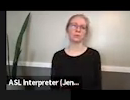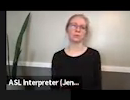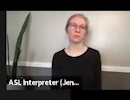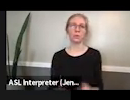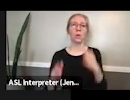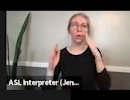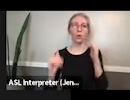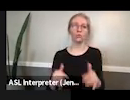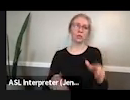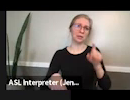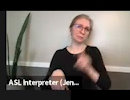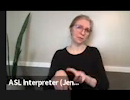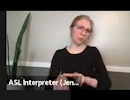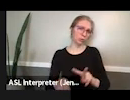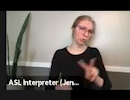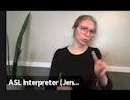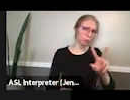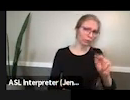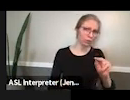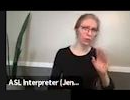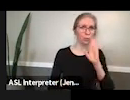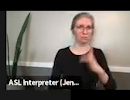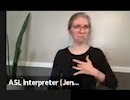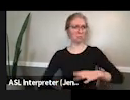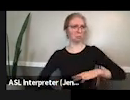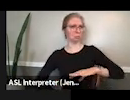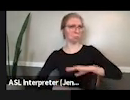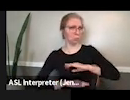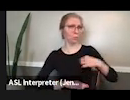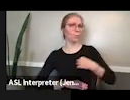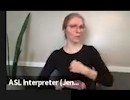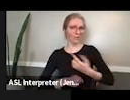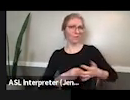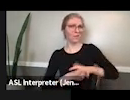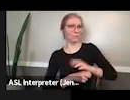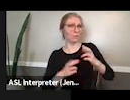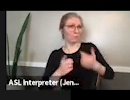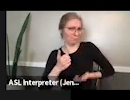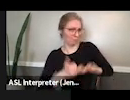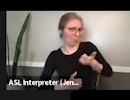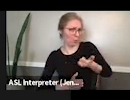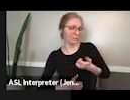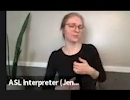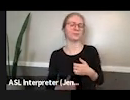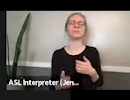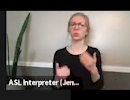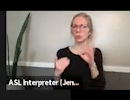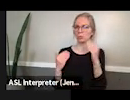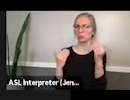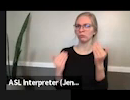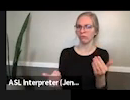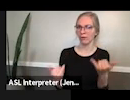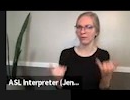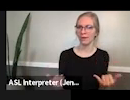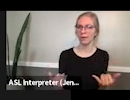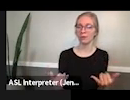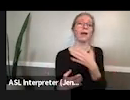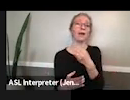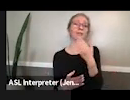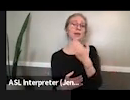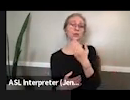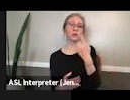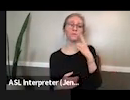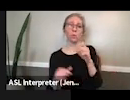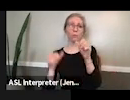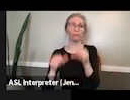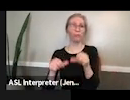this, or we did most of it, fingers crossed. So let's get going. And thank you for populating the chat.